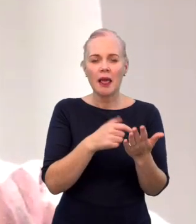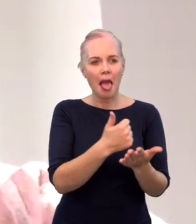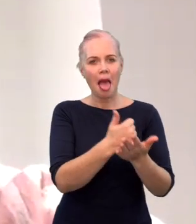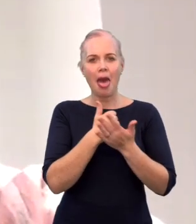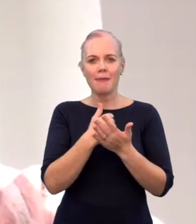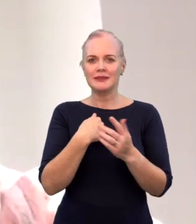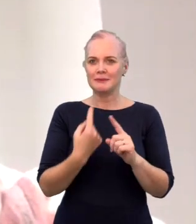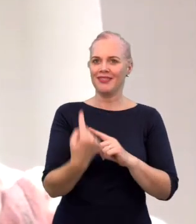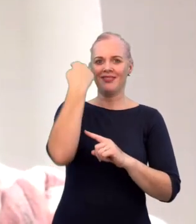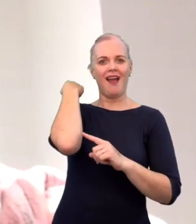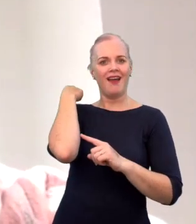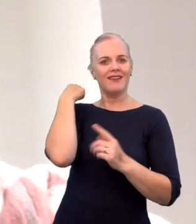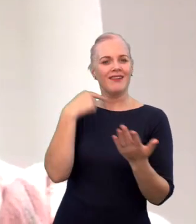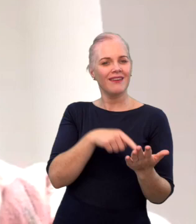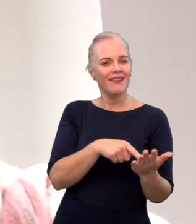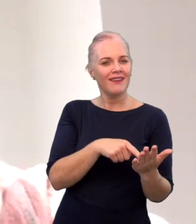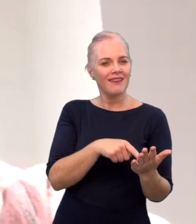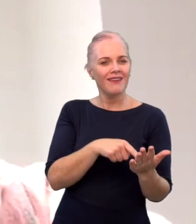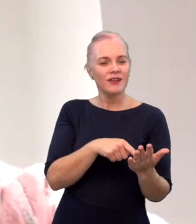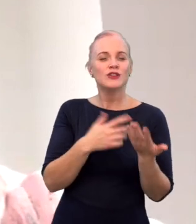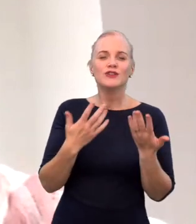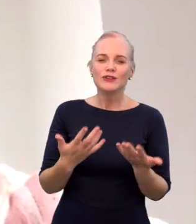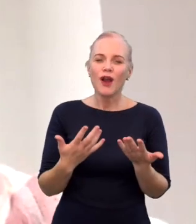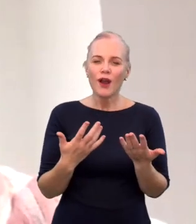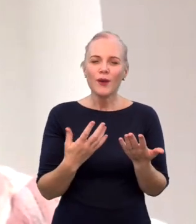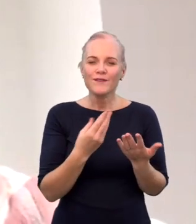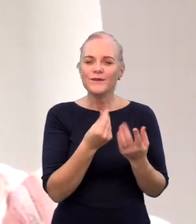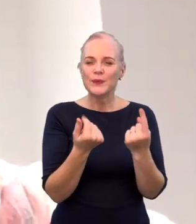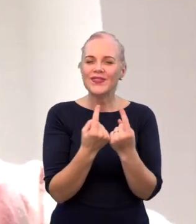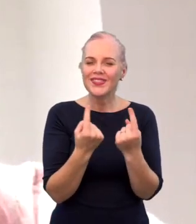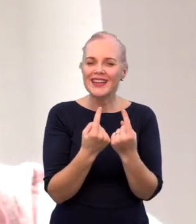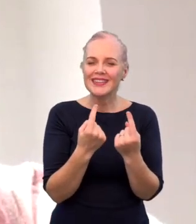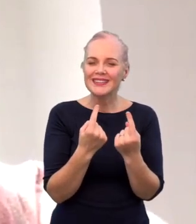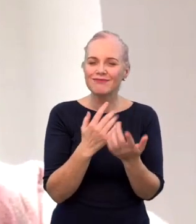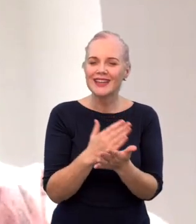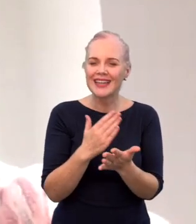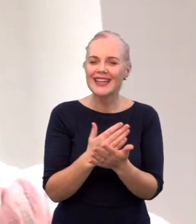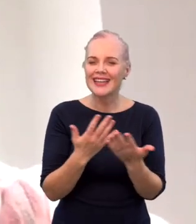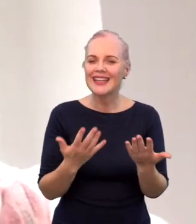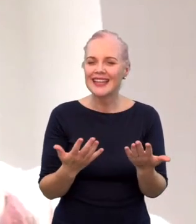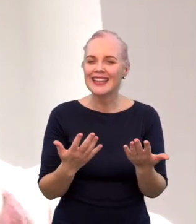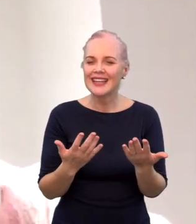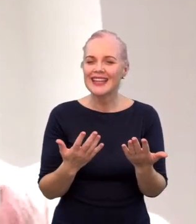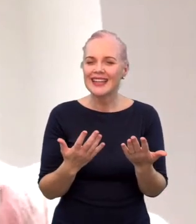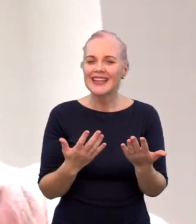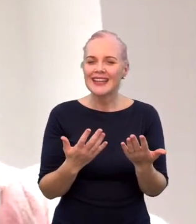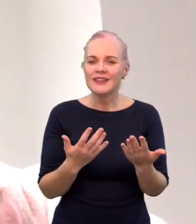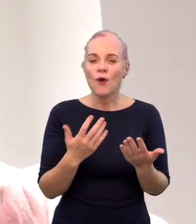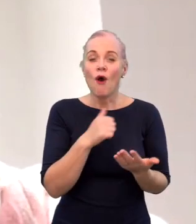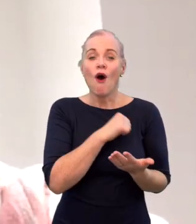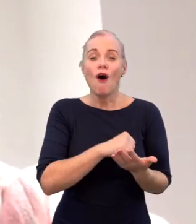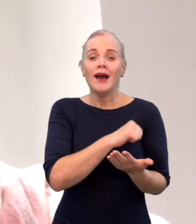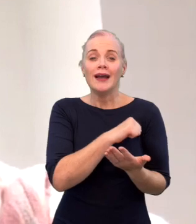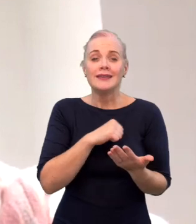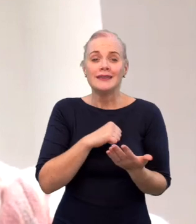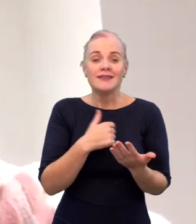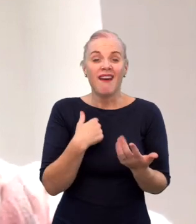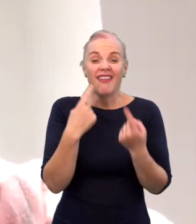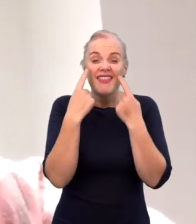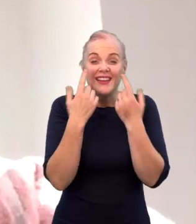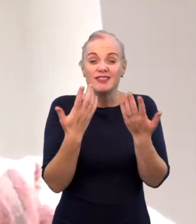myself, and it might have been something that might have helped me back in the day. So yeah, so a couple of things really.